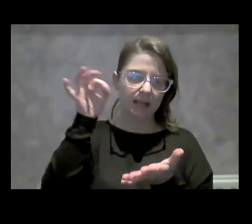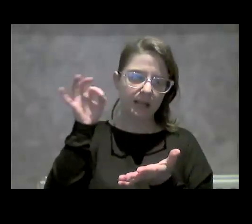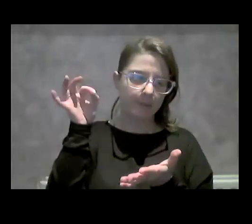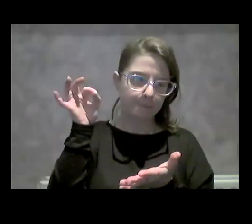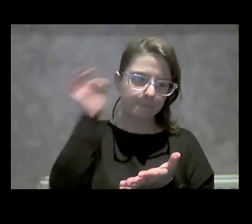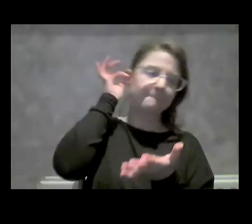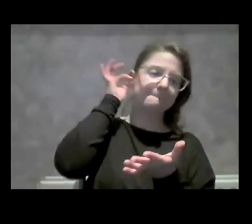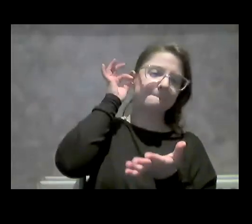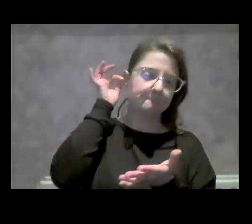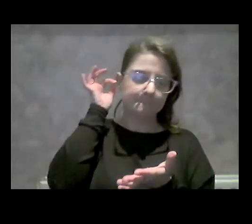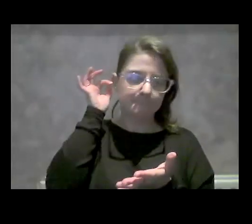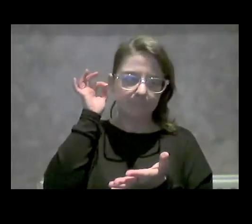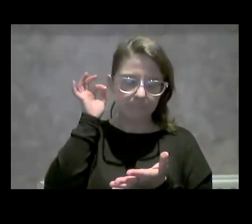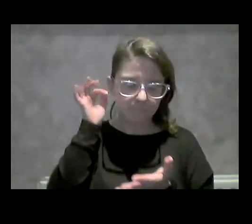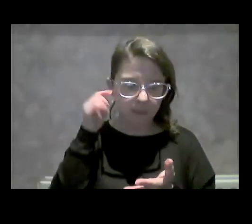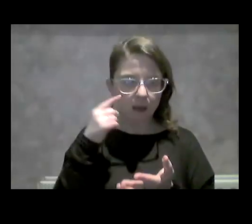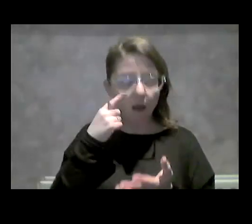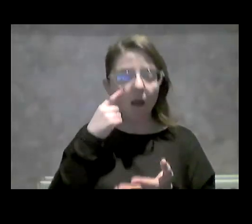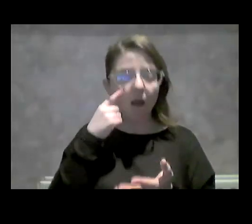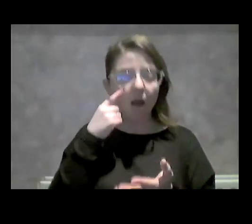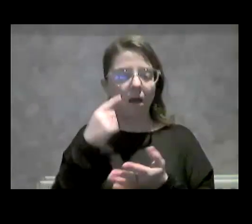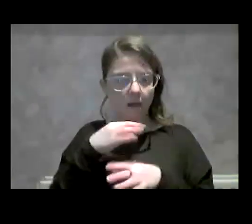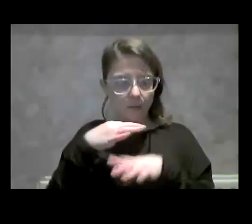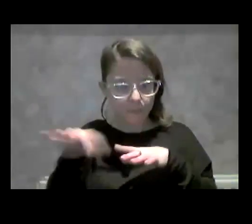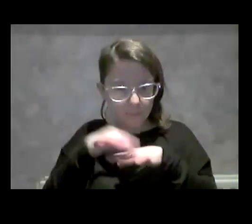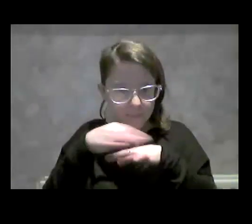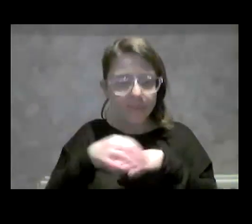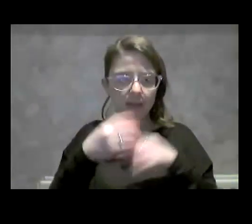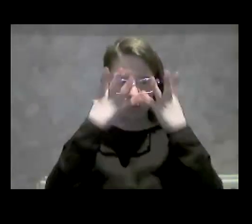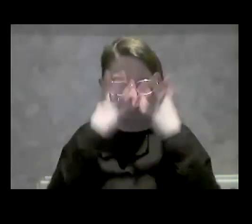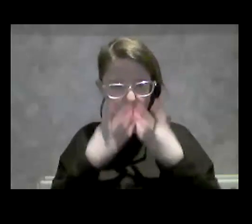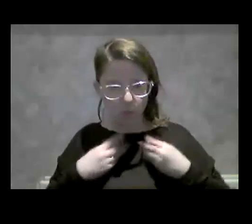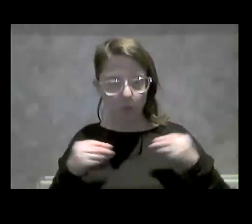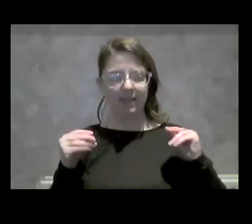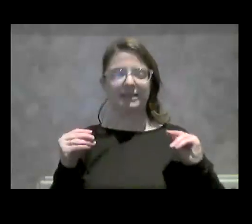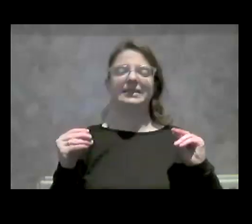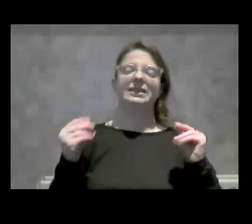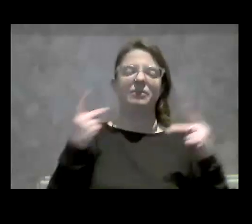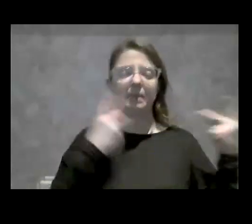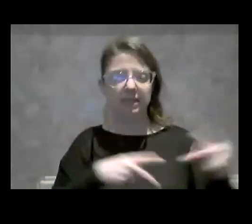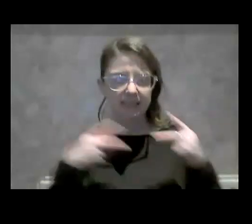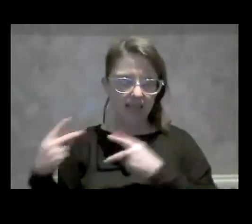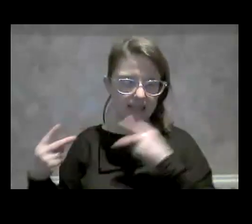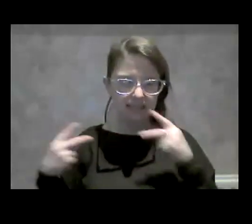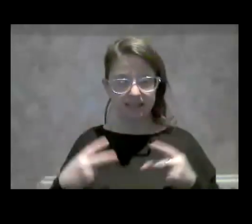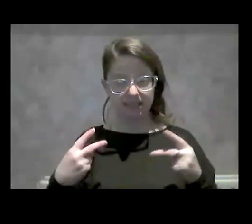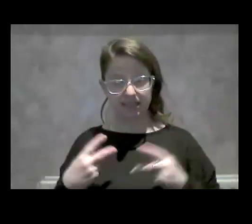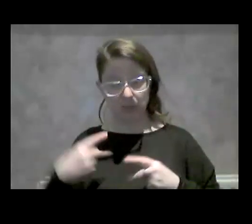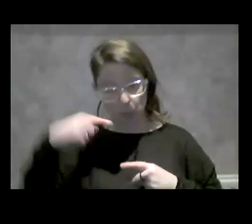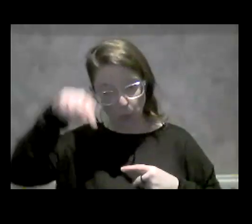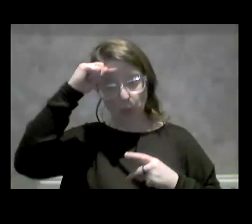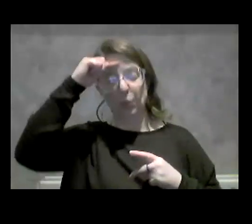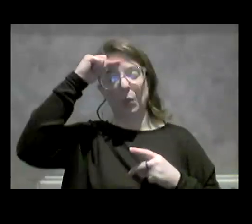eardrum, painted onto the toenails of your tapping feet, sweat smeared onto fingertips from dancers' backs and on the forehead